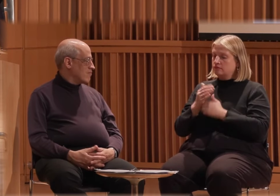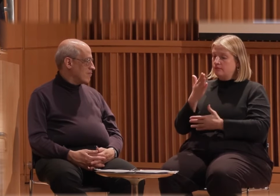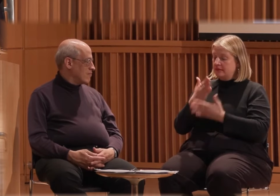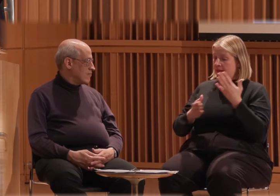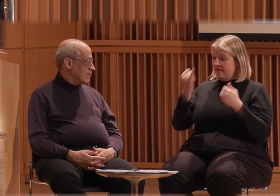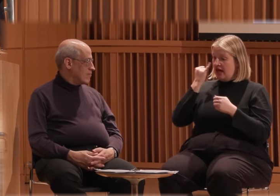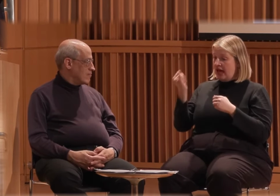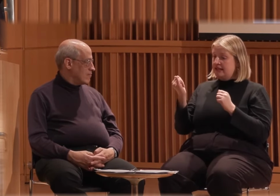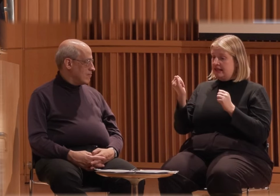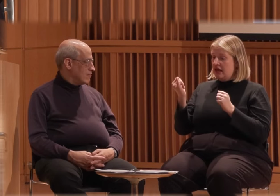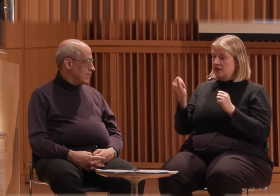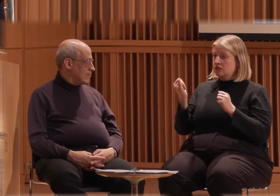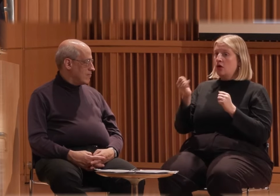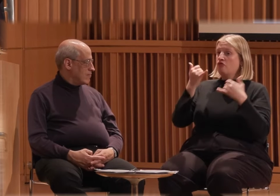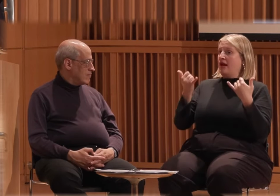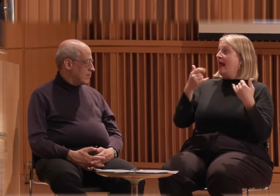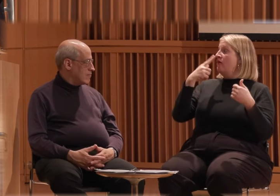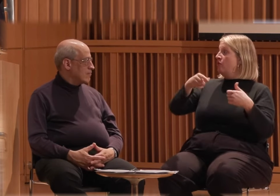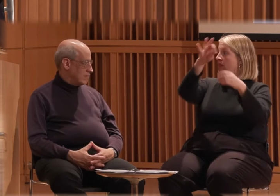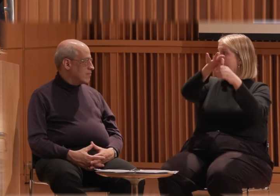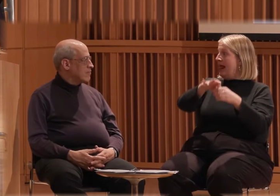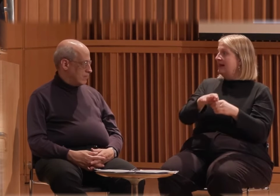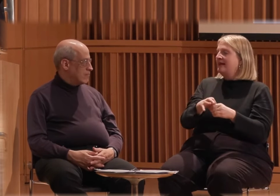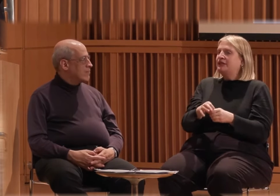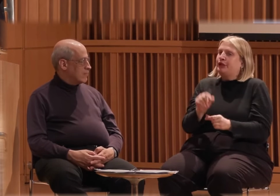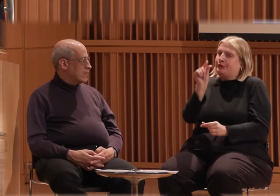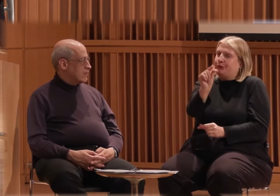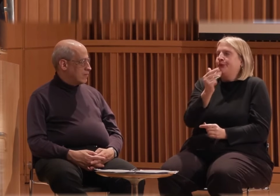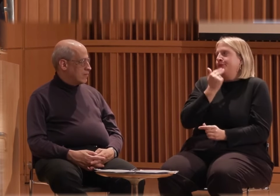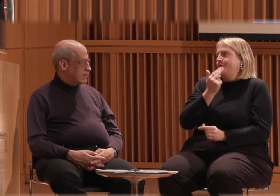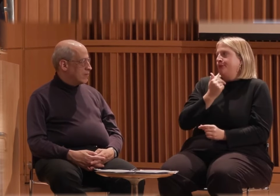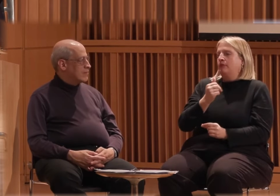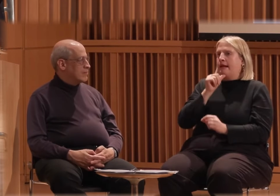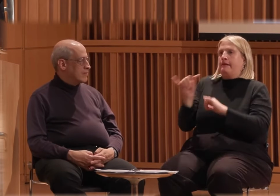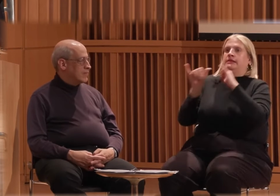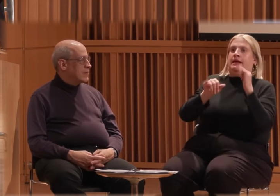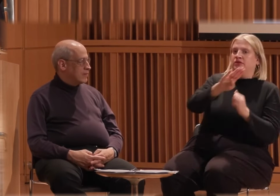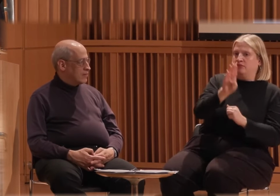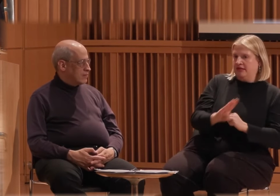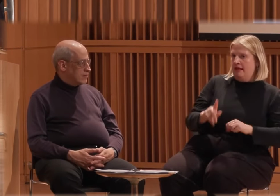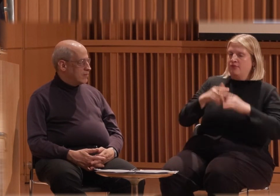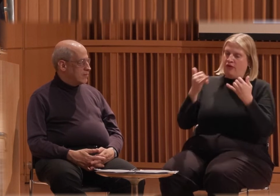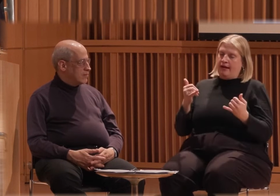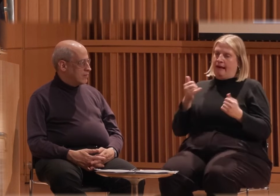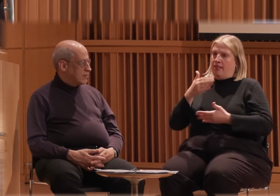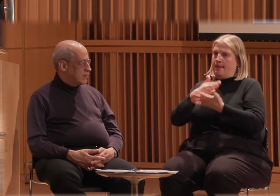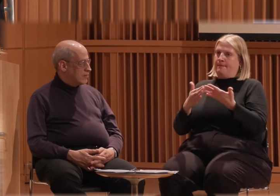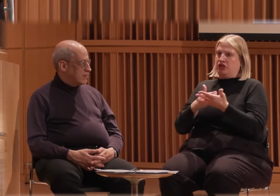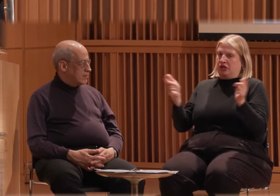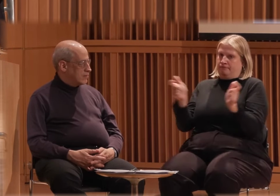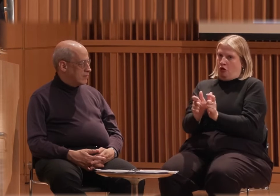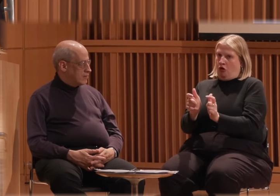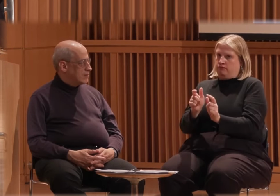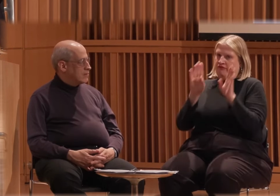that are on the ballots right now, they're all very small. They're not like the ones in Brazil because of the size of budget devoted to this